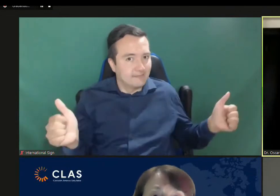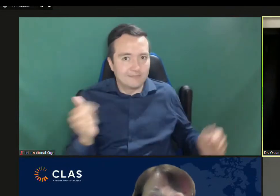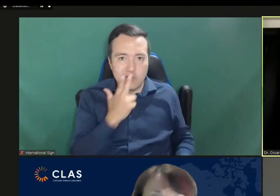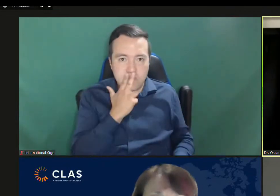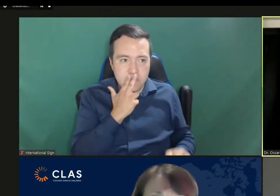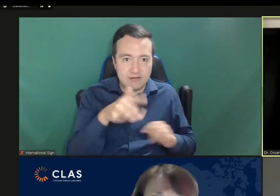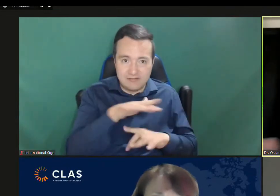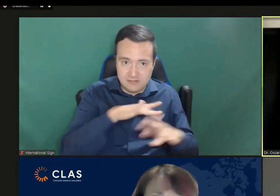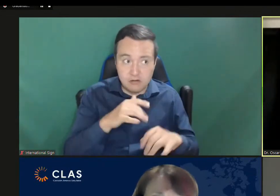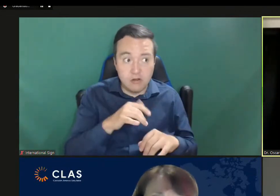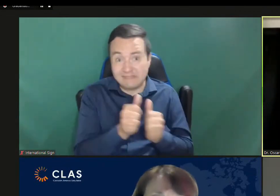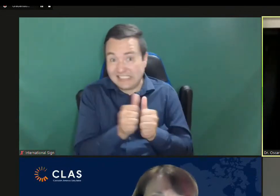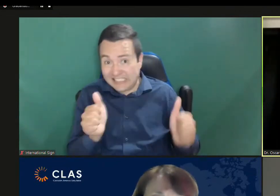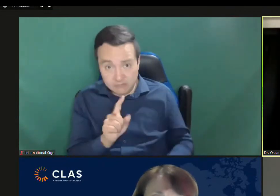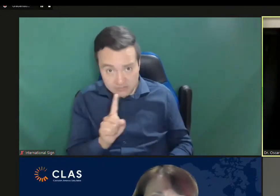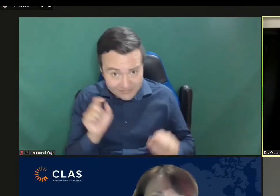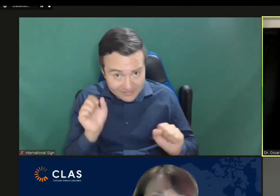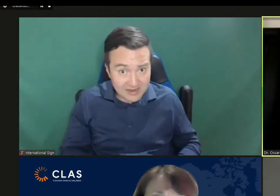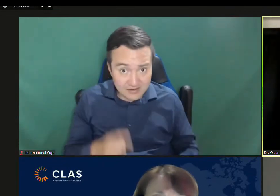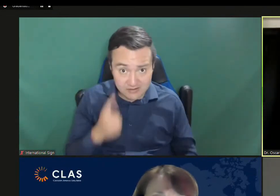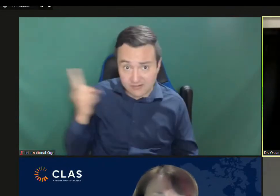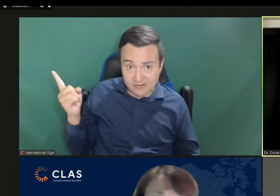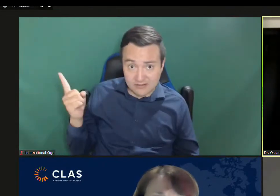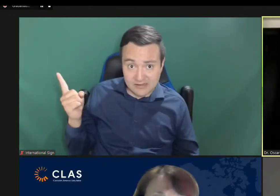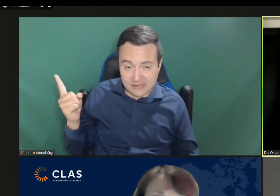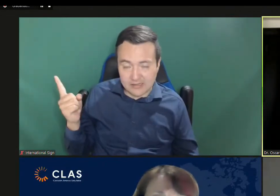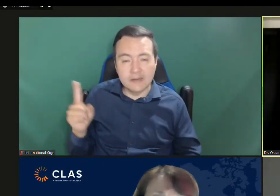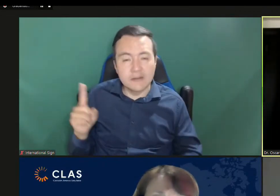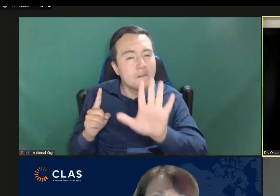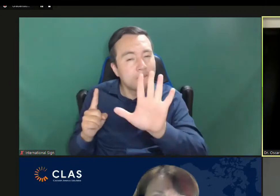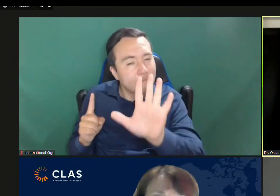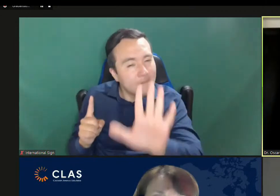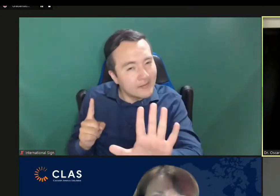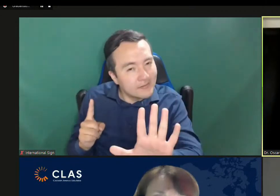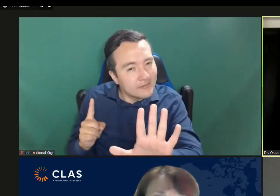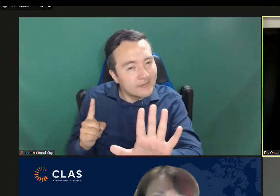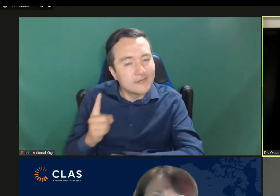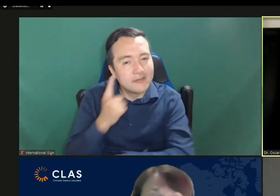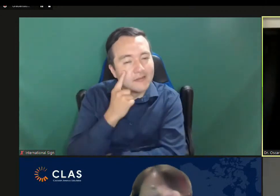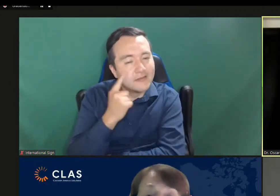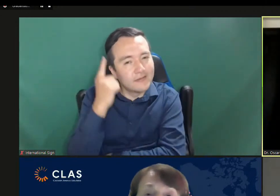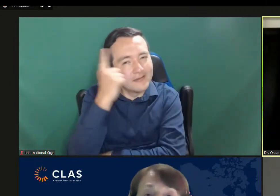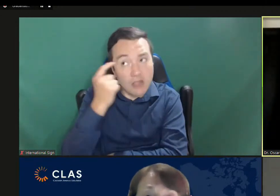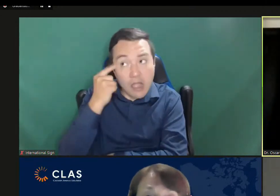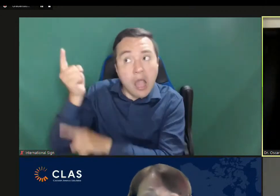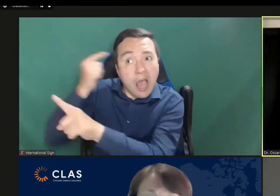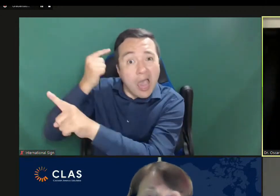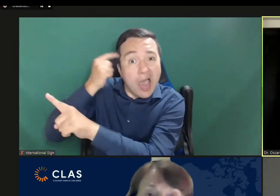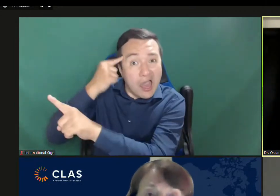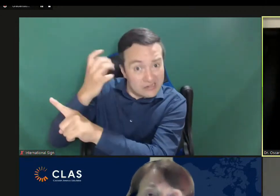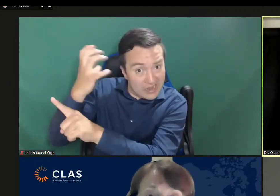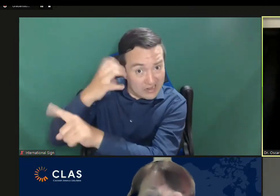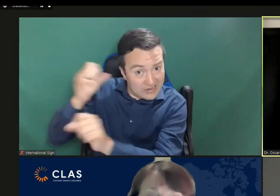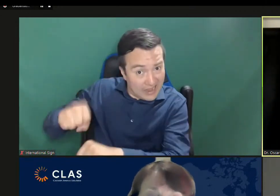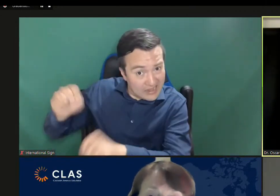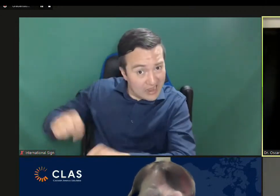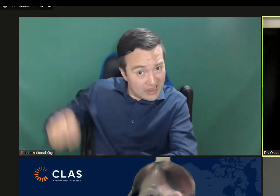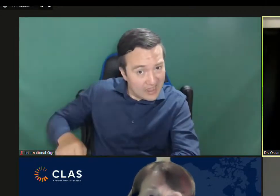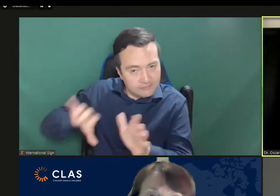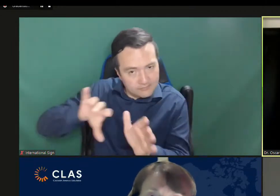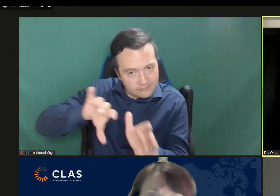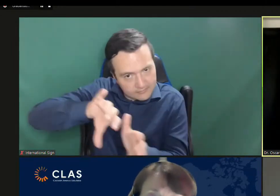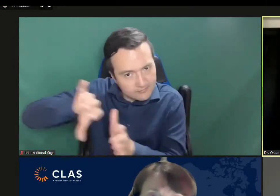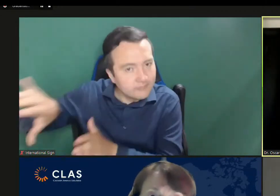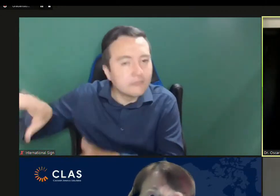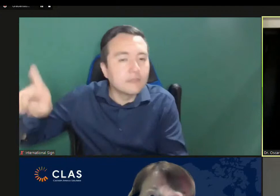of front labels on products? And we never ask, or at least we do it much